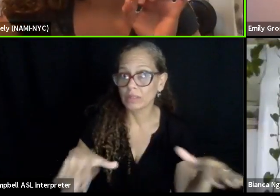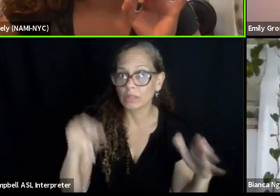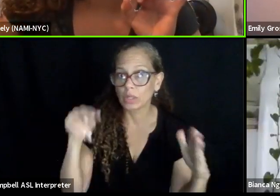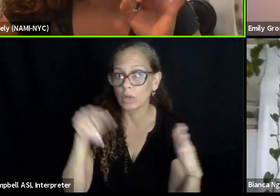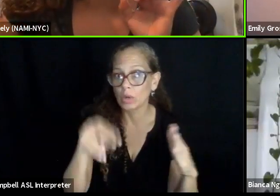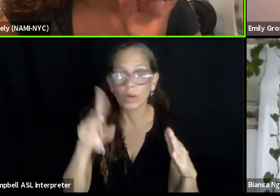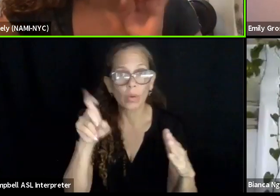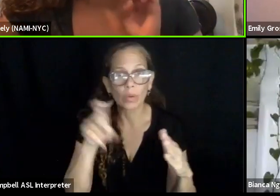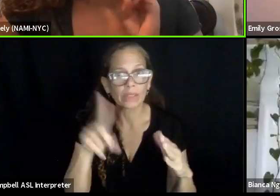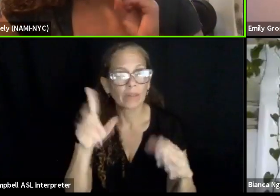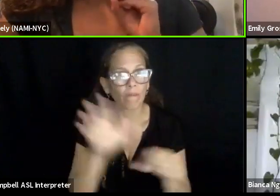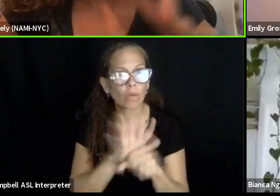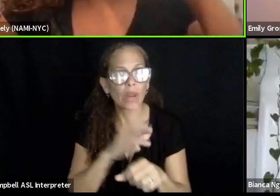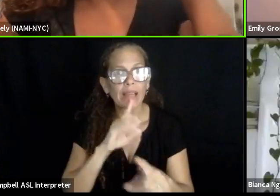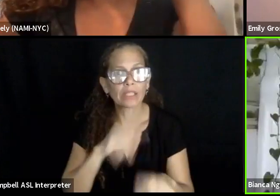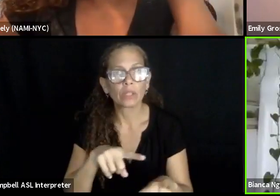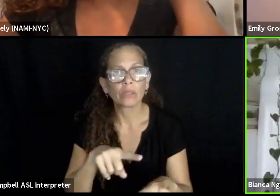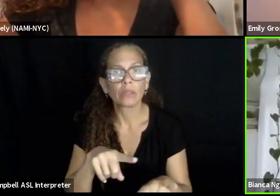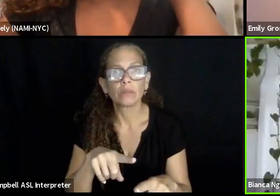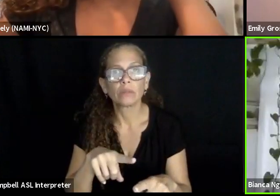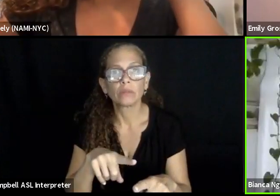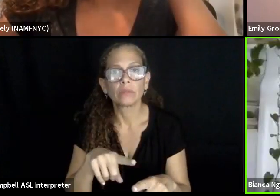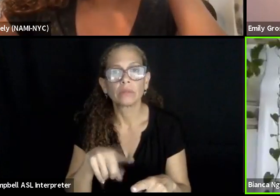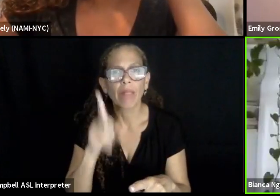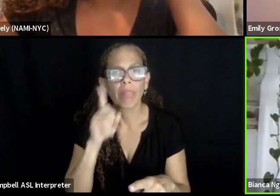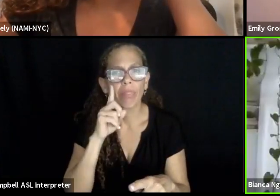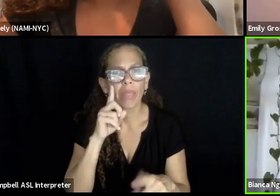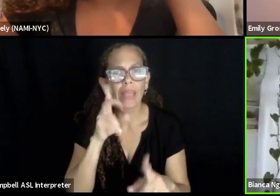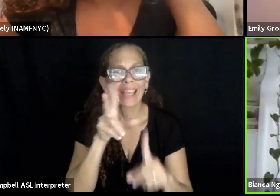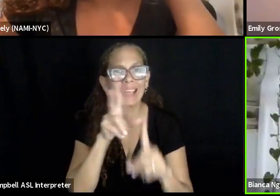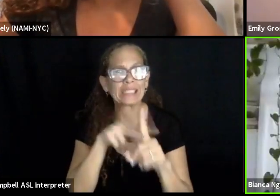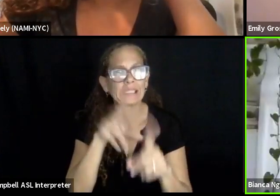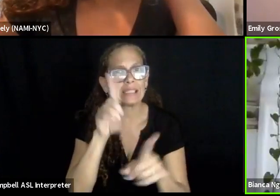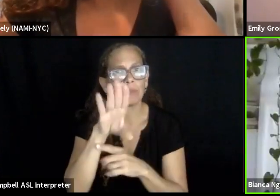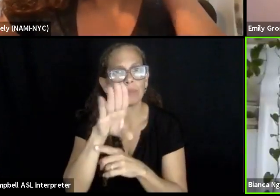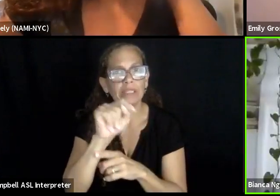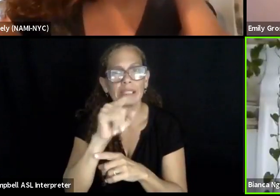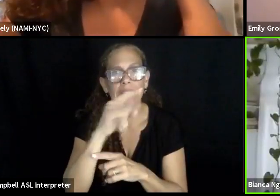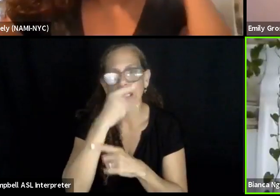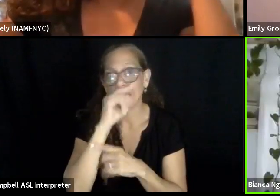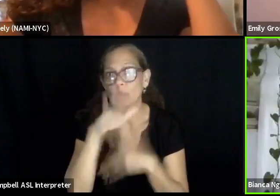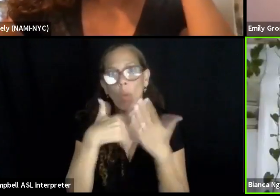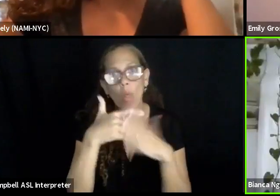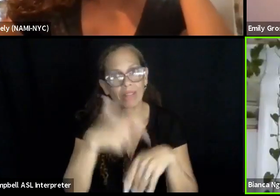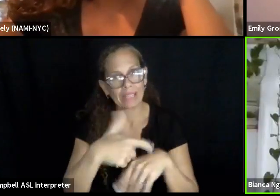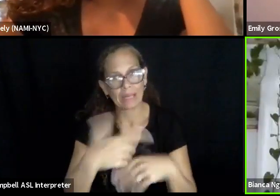quite hear the full answer. I think we probably apply DBT skills to kids all the time, right?